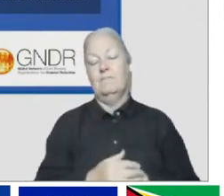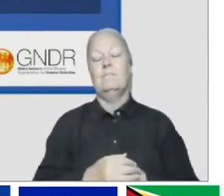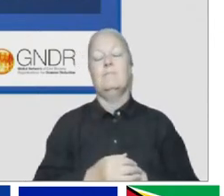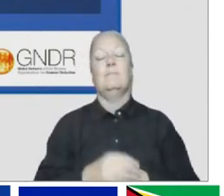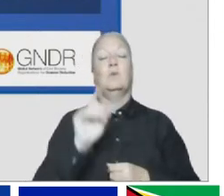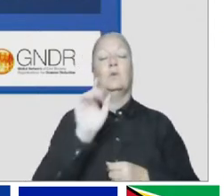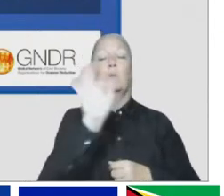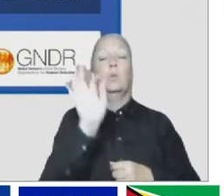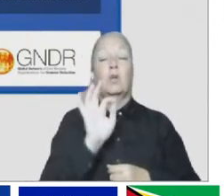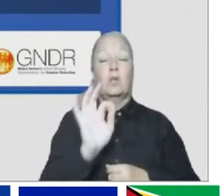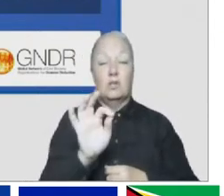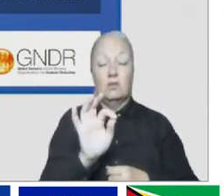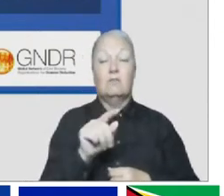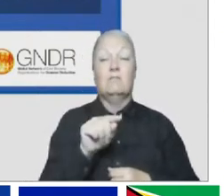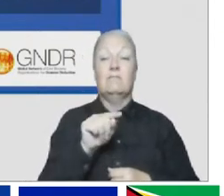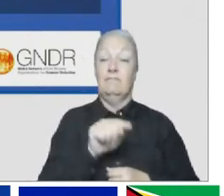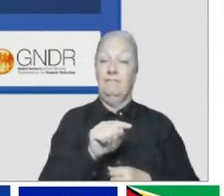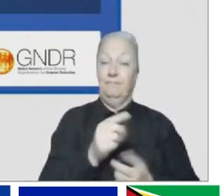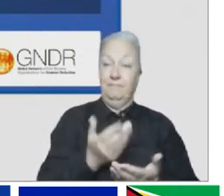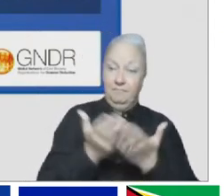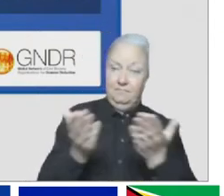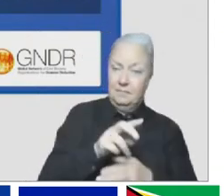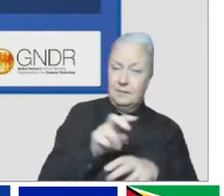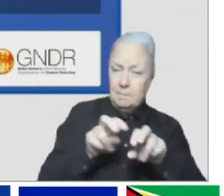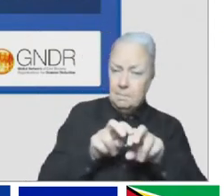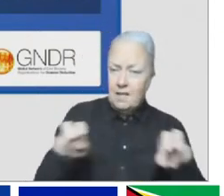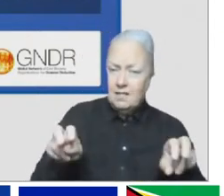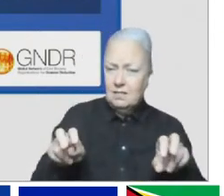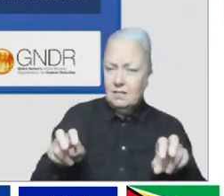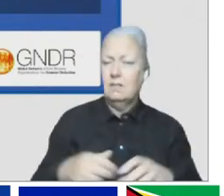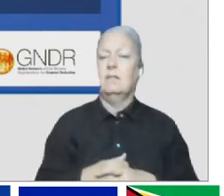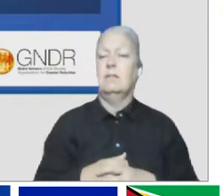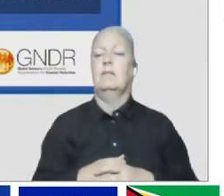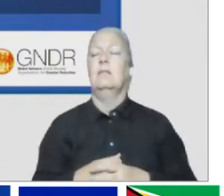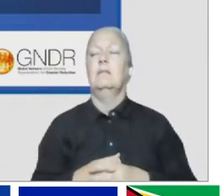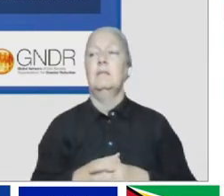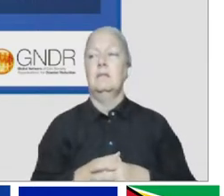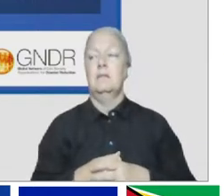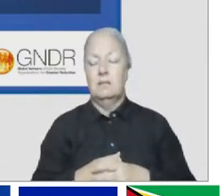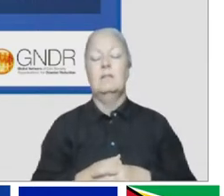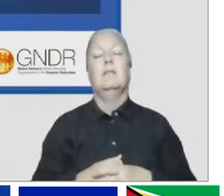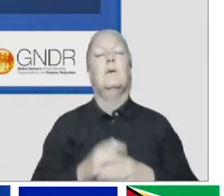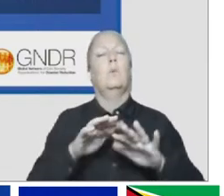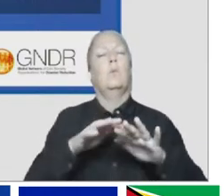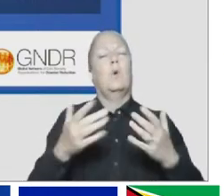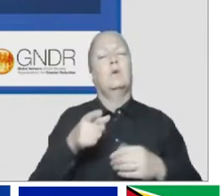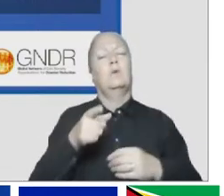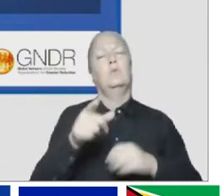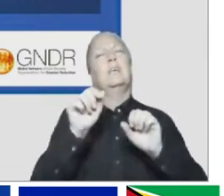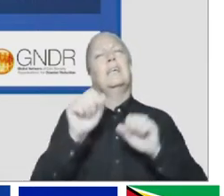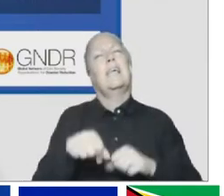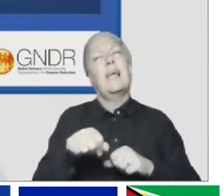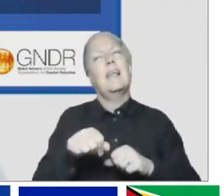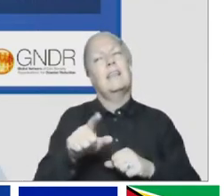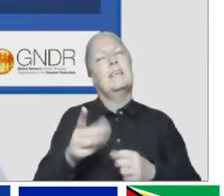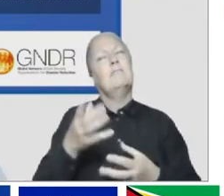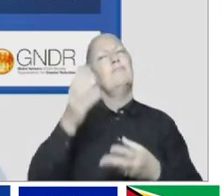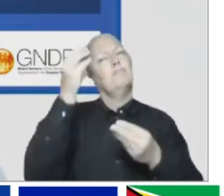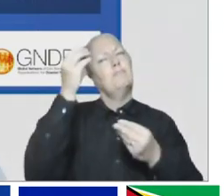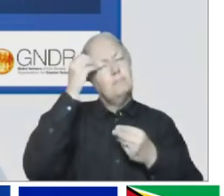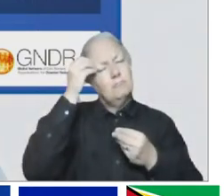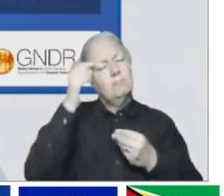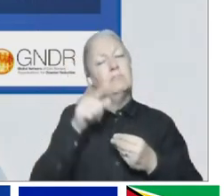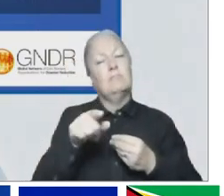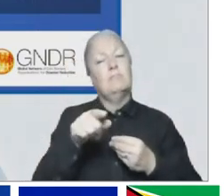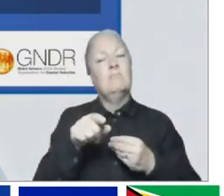what great lessons could you share about this pandemic in relation to disaster risk management, which will allow us